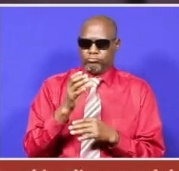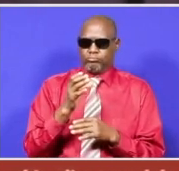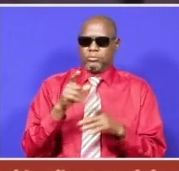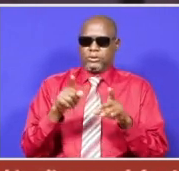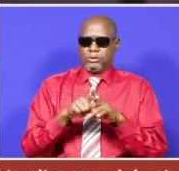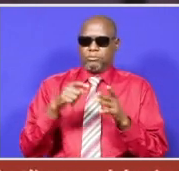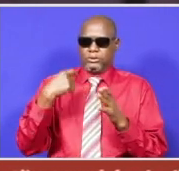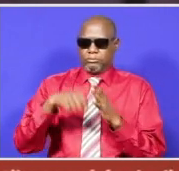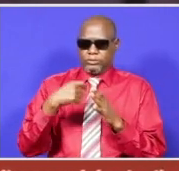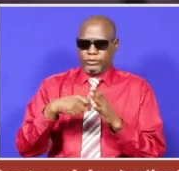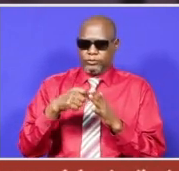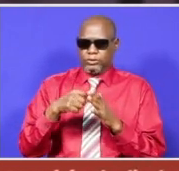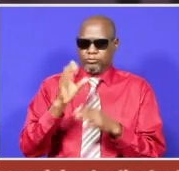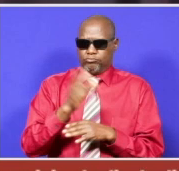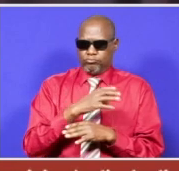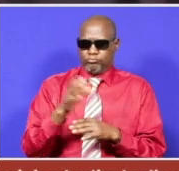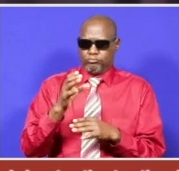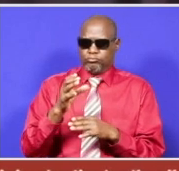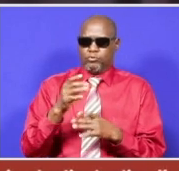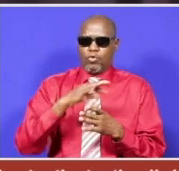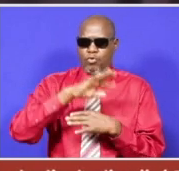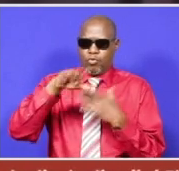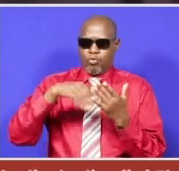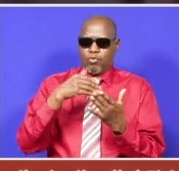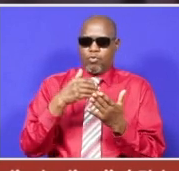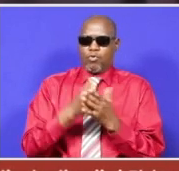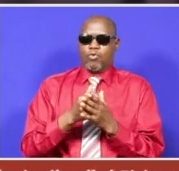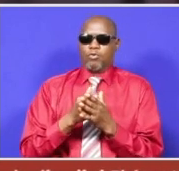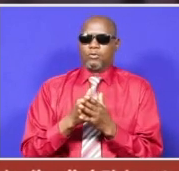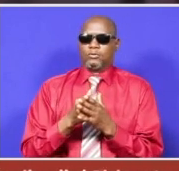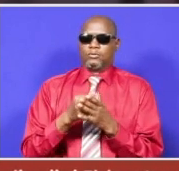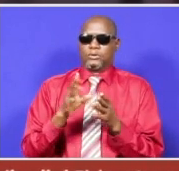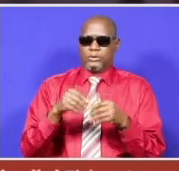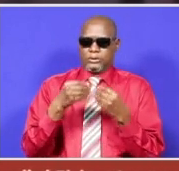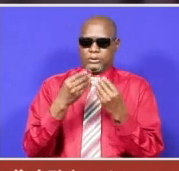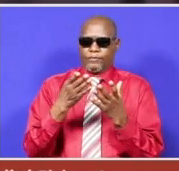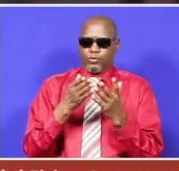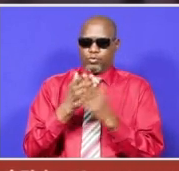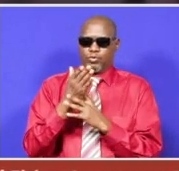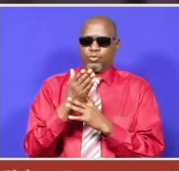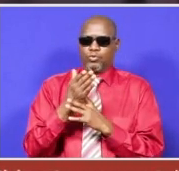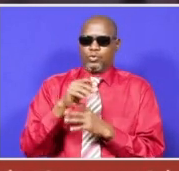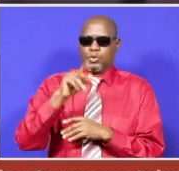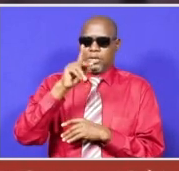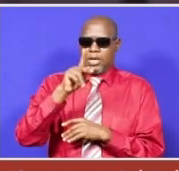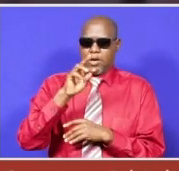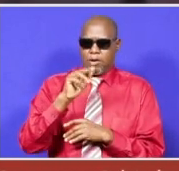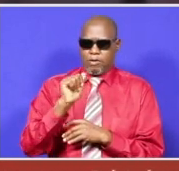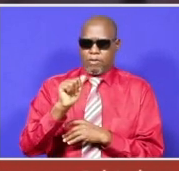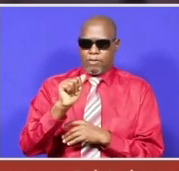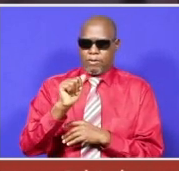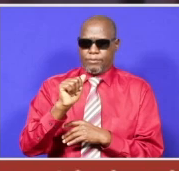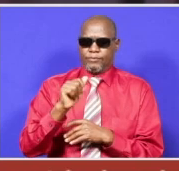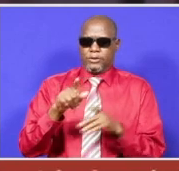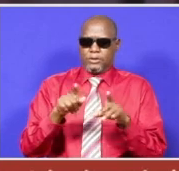distillers and manufacturers issued by the Kenya Revenue Authority and the